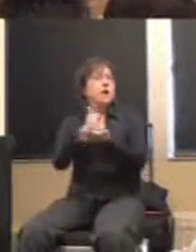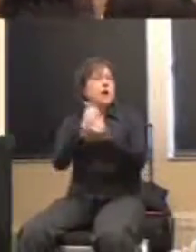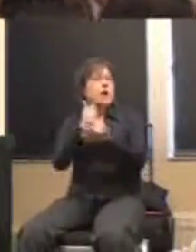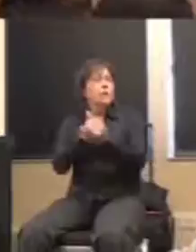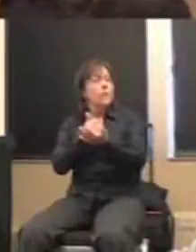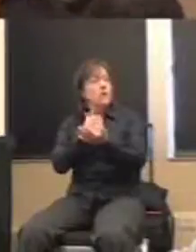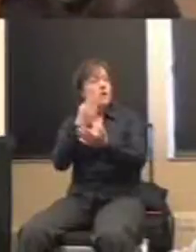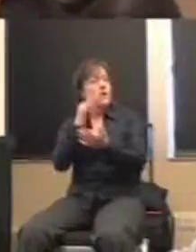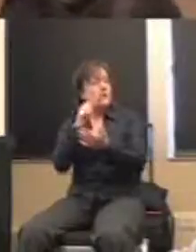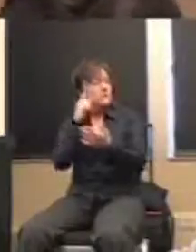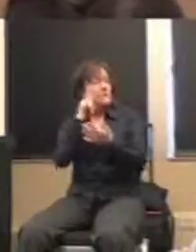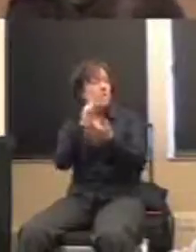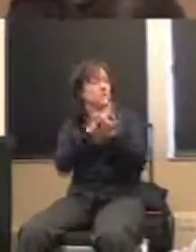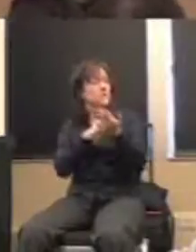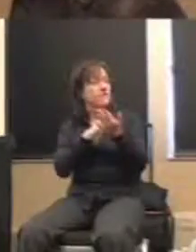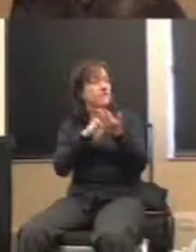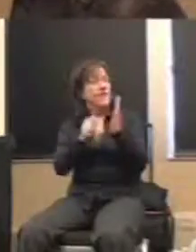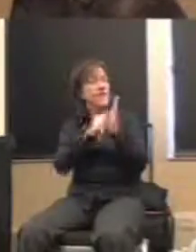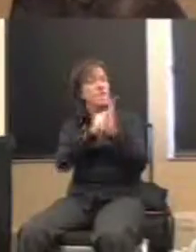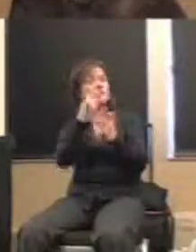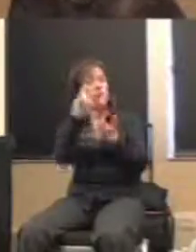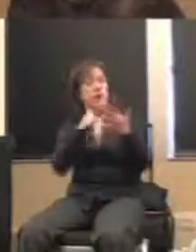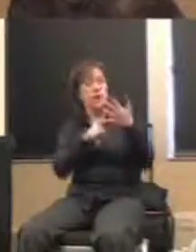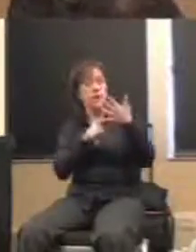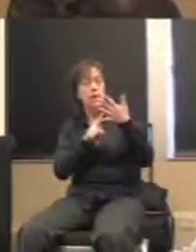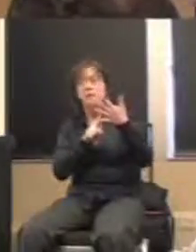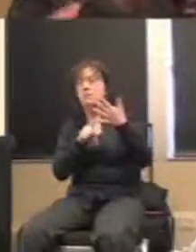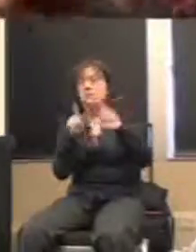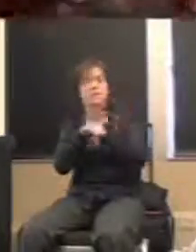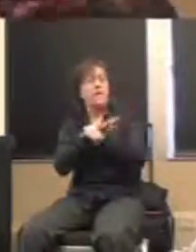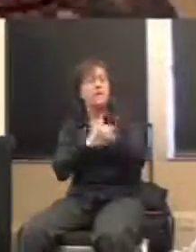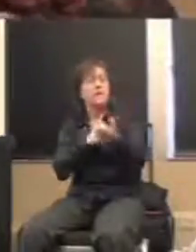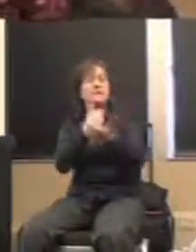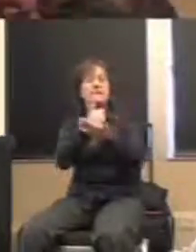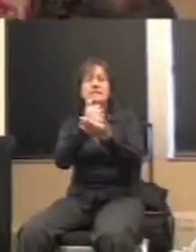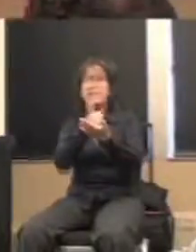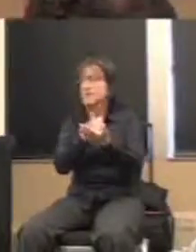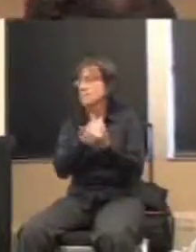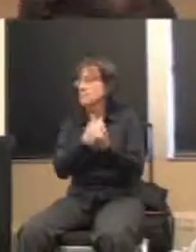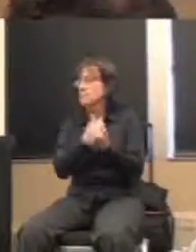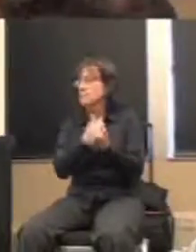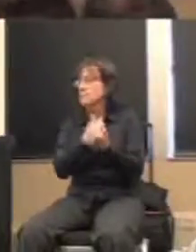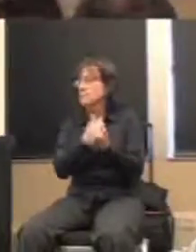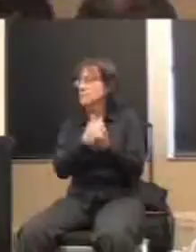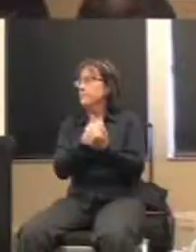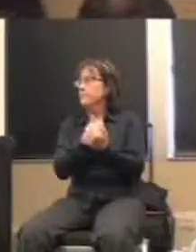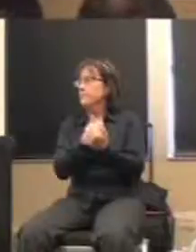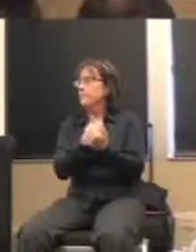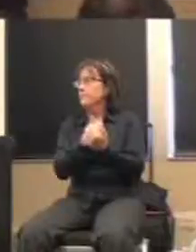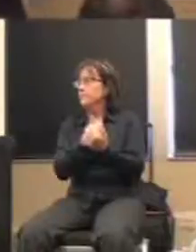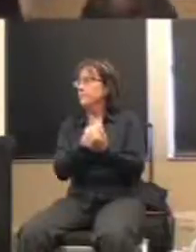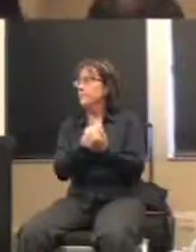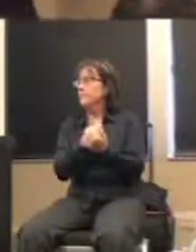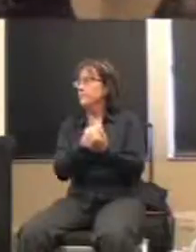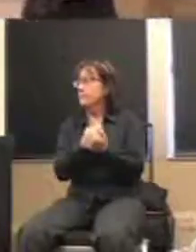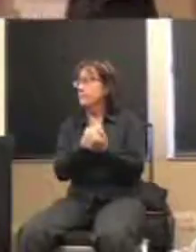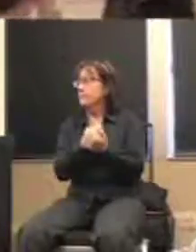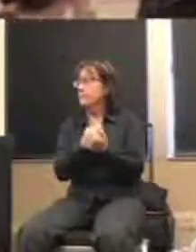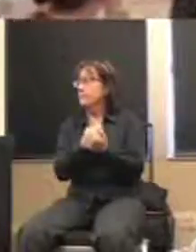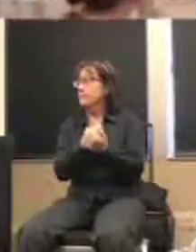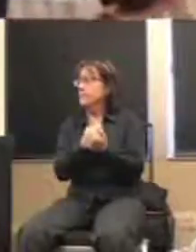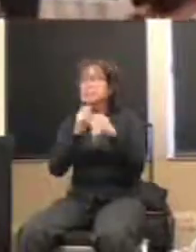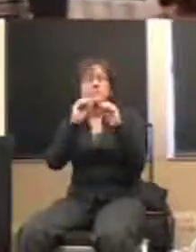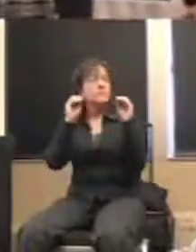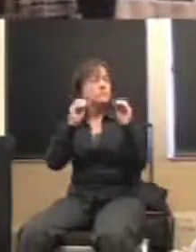It is fully assisted, and the reason that you bring in that prompter is there's no verbal,